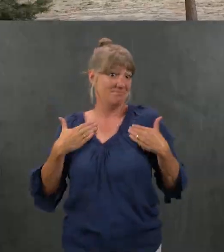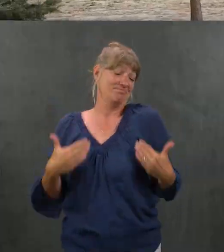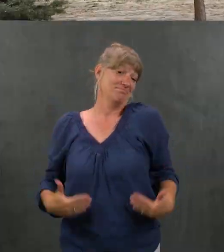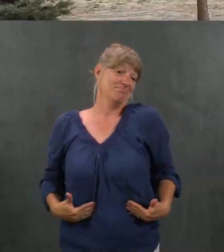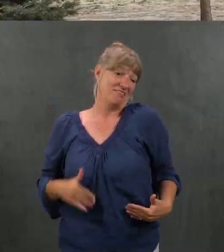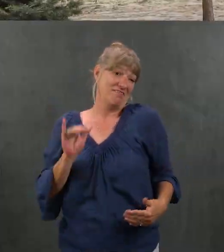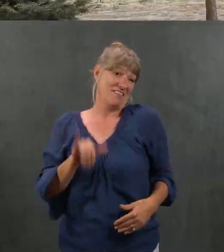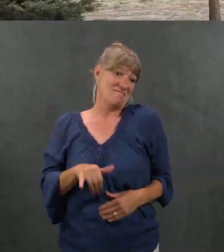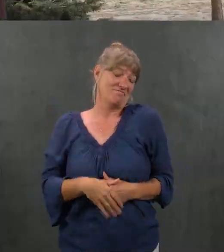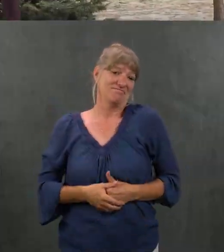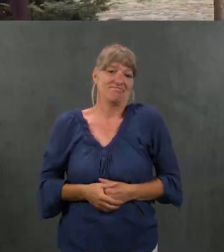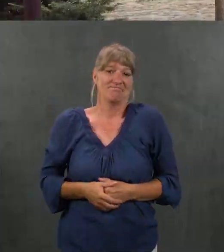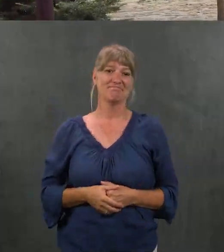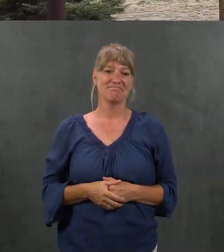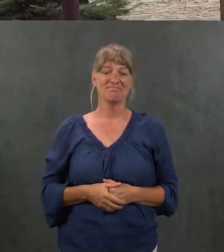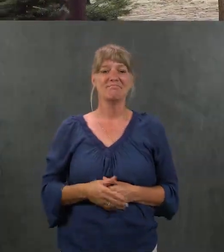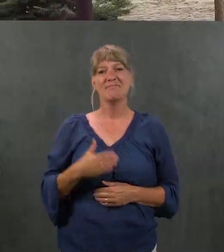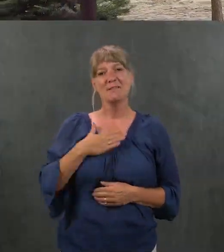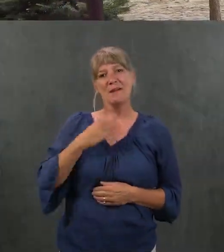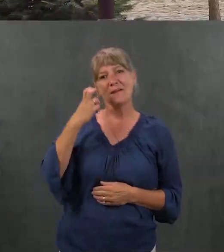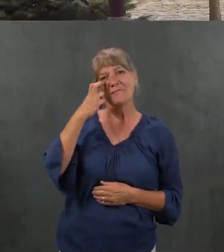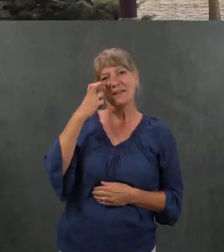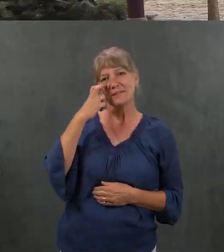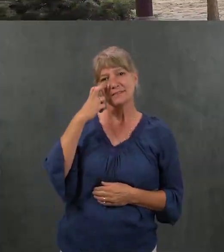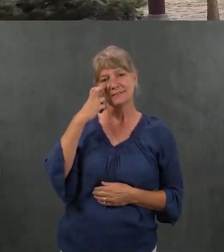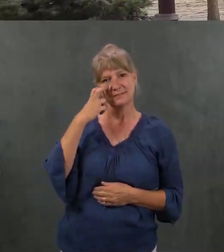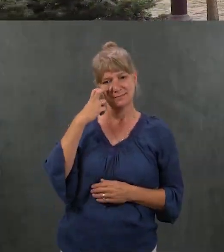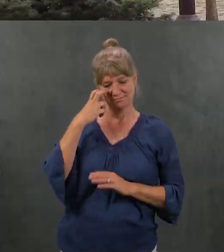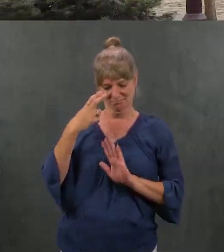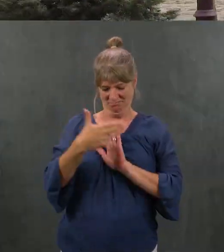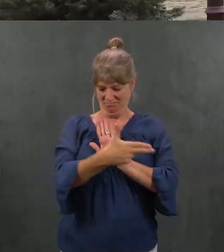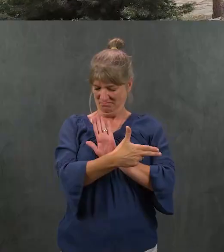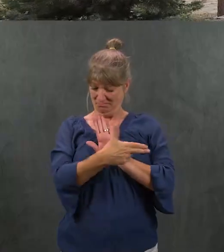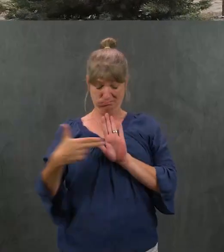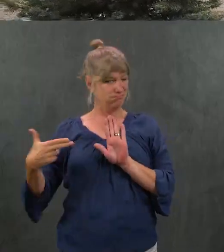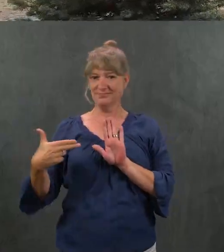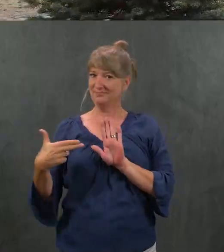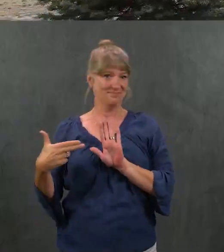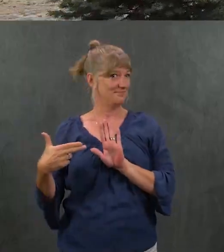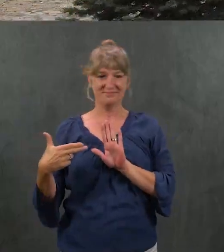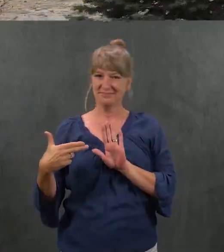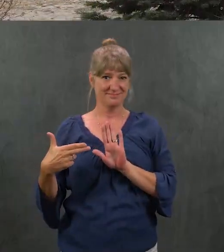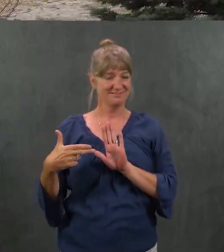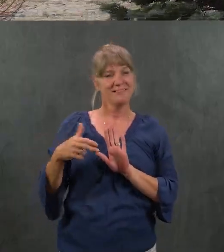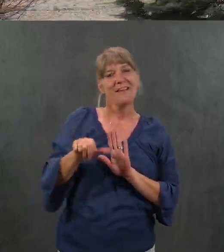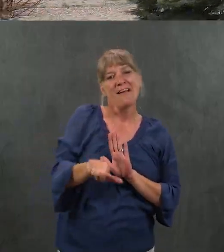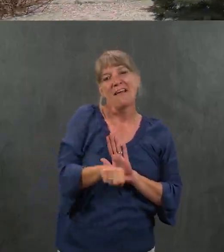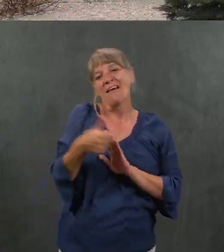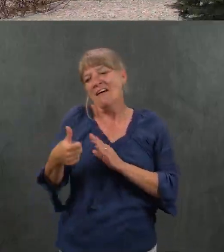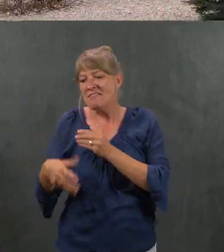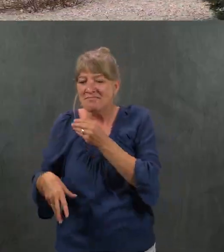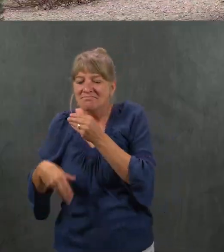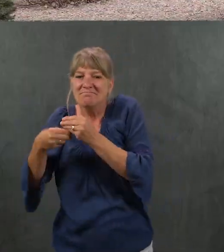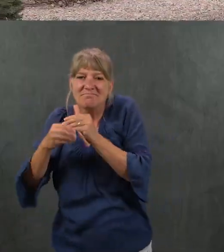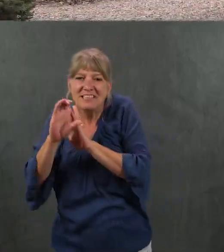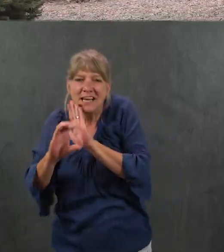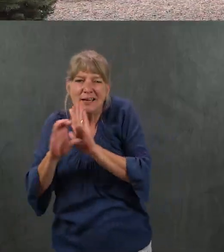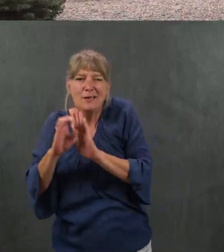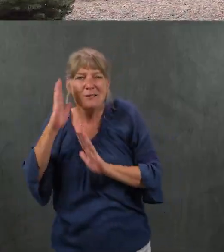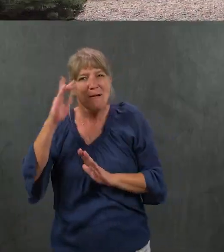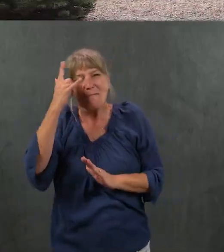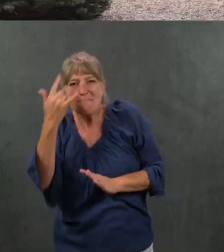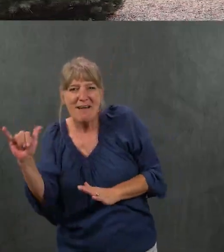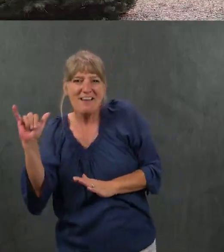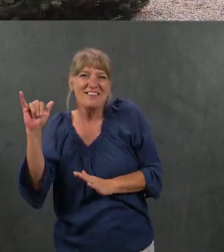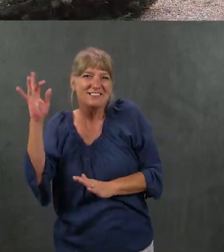that come with being a human being. Marty walks on campus. My blindness is not what defines me. It is another characteristic, like my